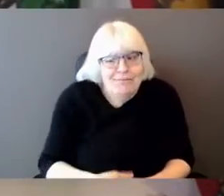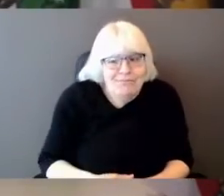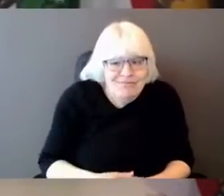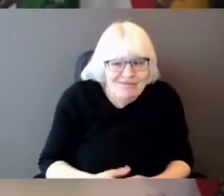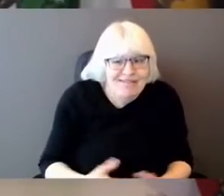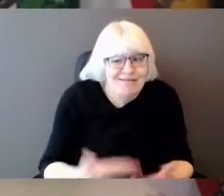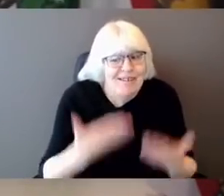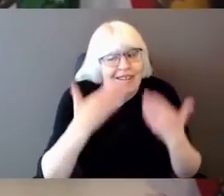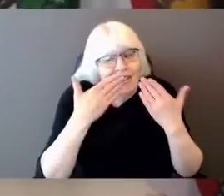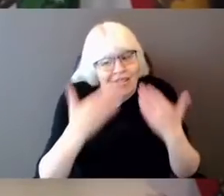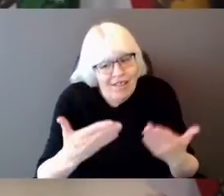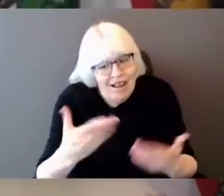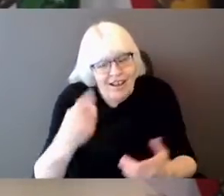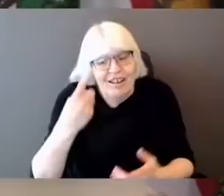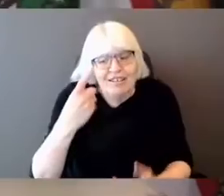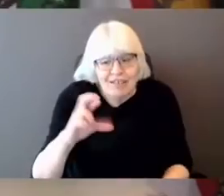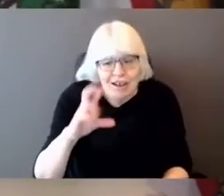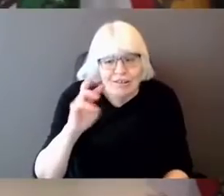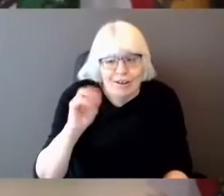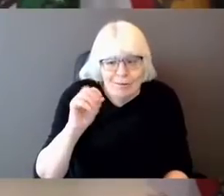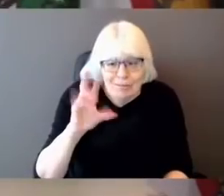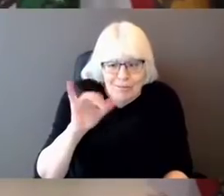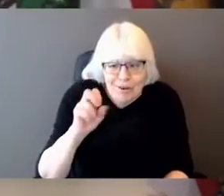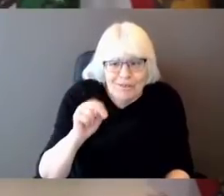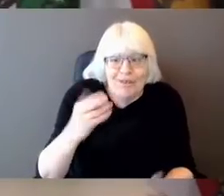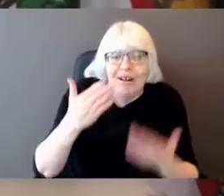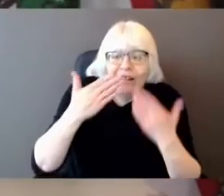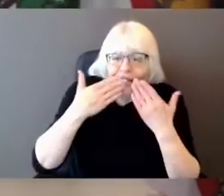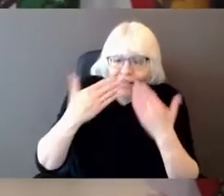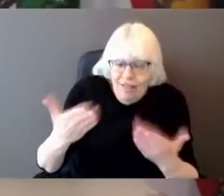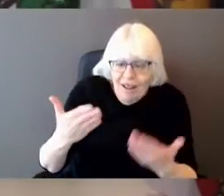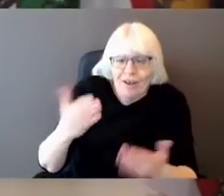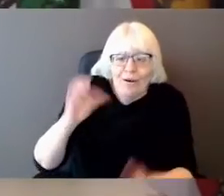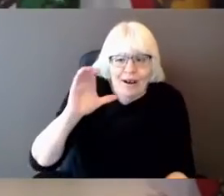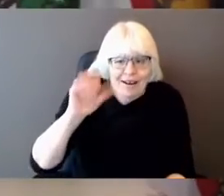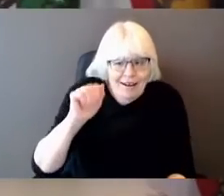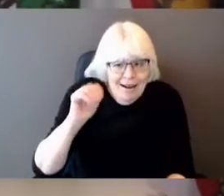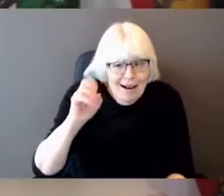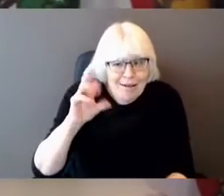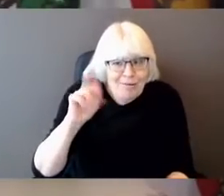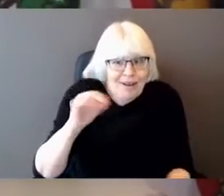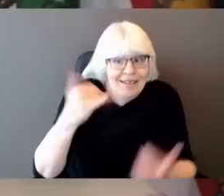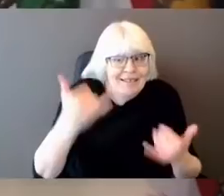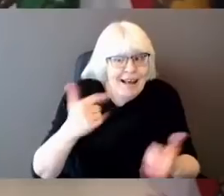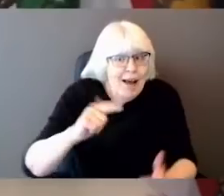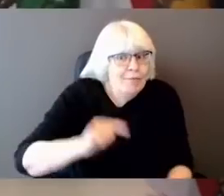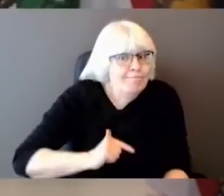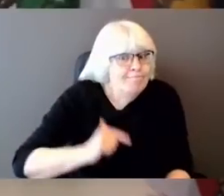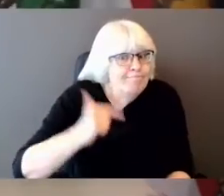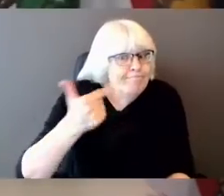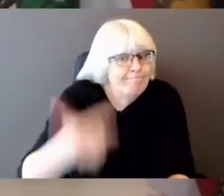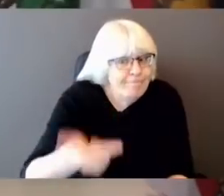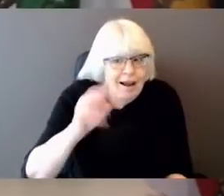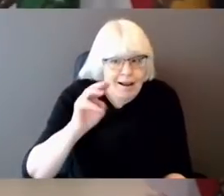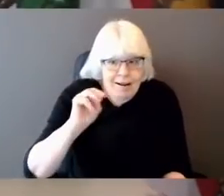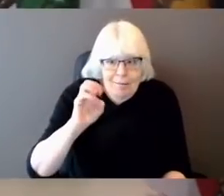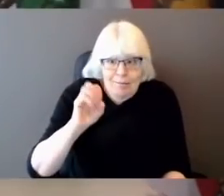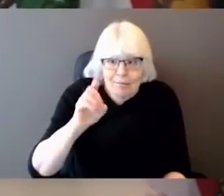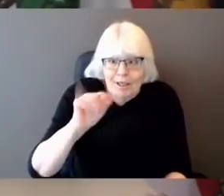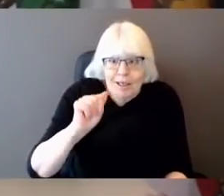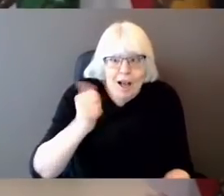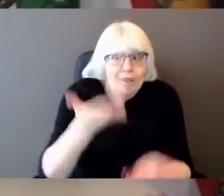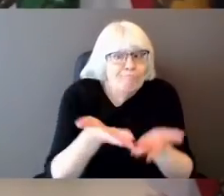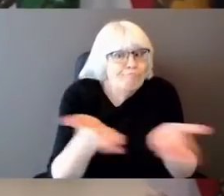will now turn it over to questions from our friends in the media. We'll start with those who are here, and maybe with Brittany Spencer,